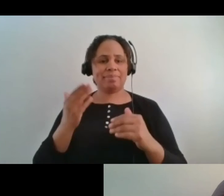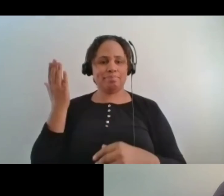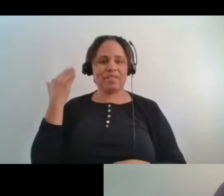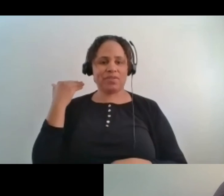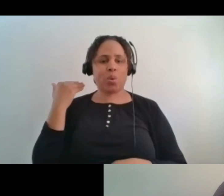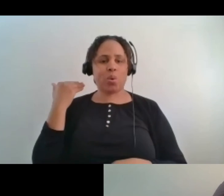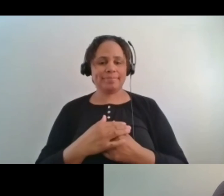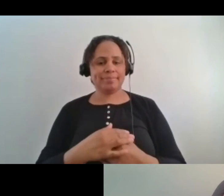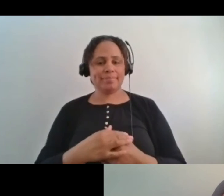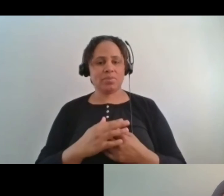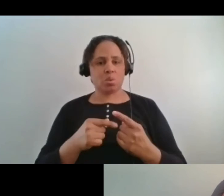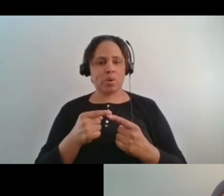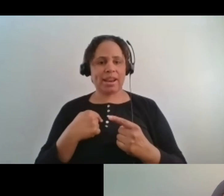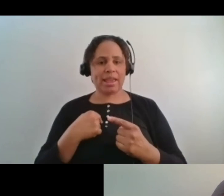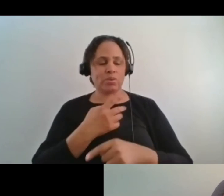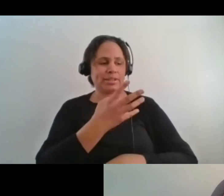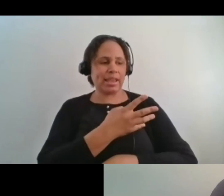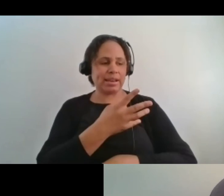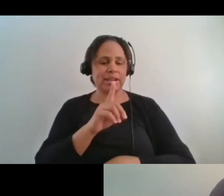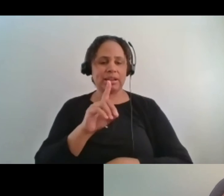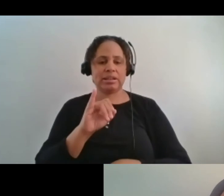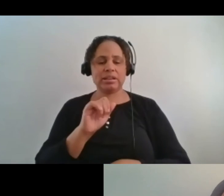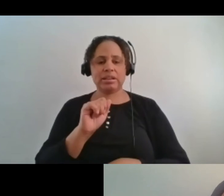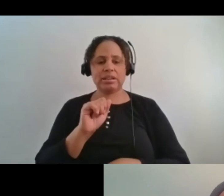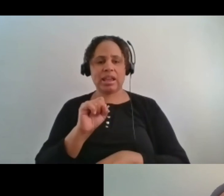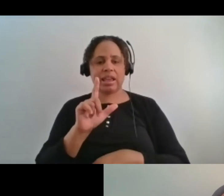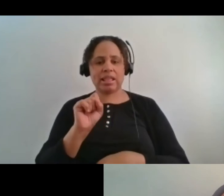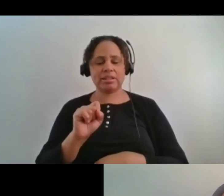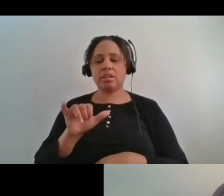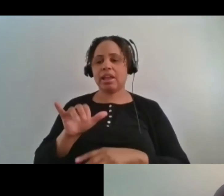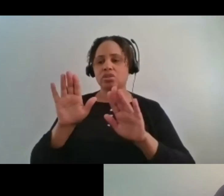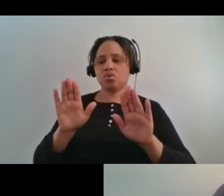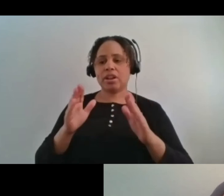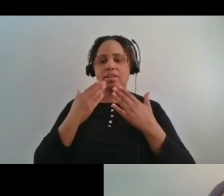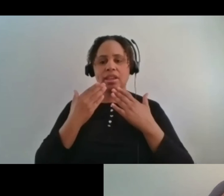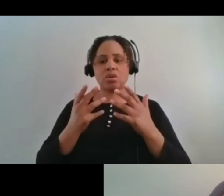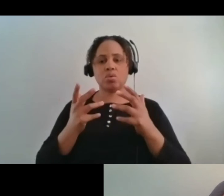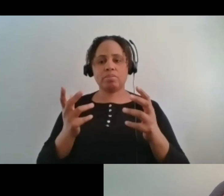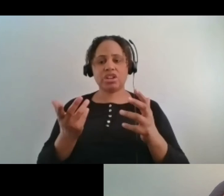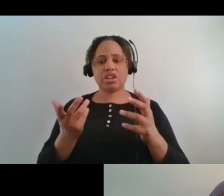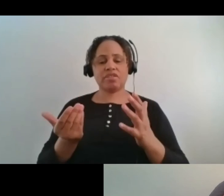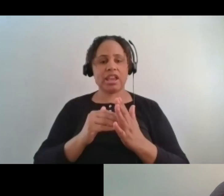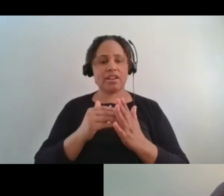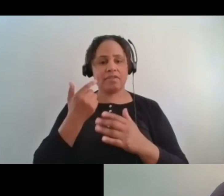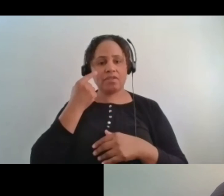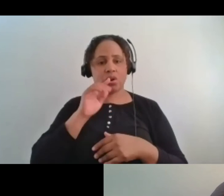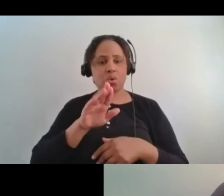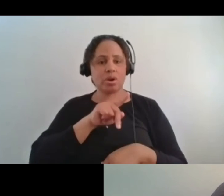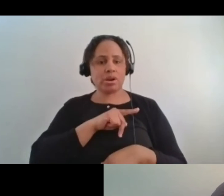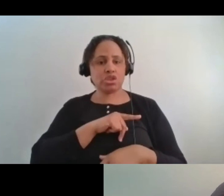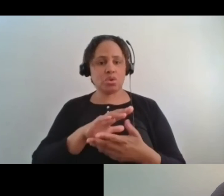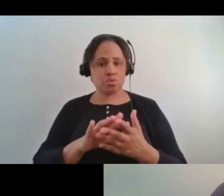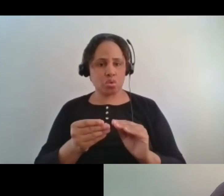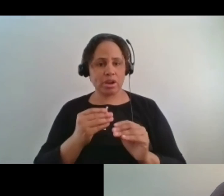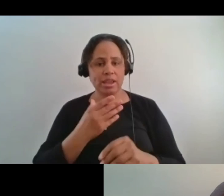dialysis. That's great. Thank you so much again for your, your personal story and your perspective. And inshallah,